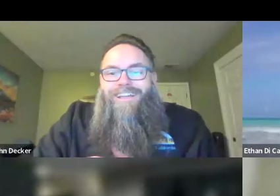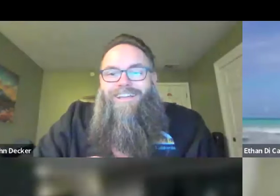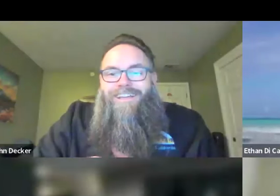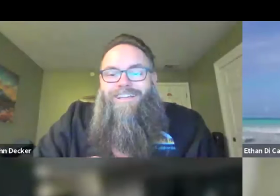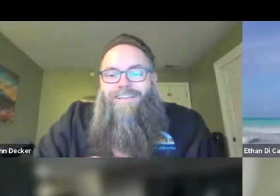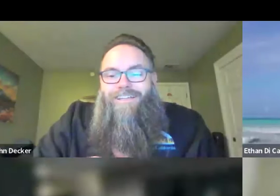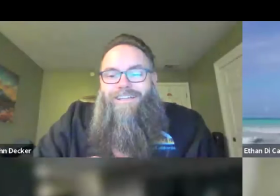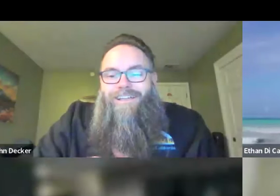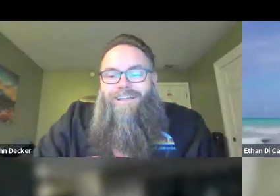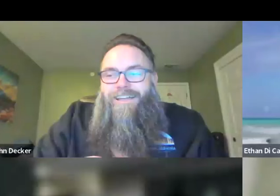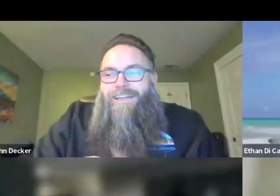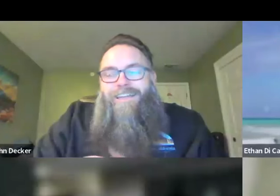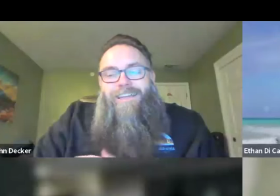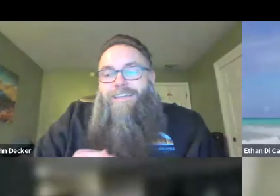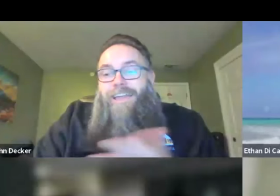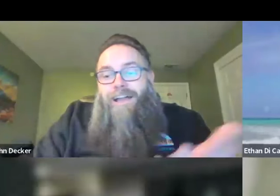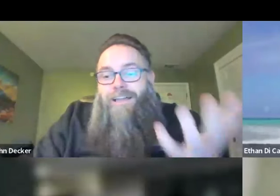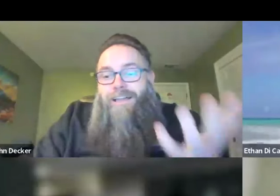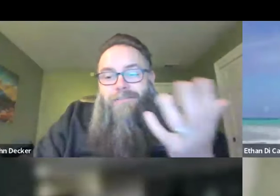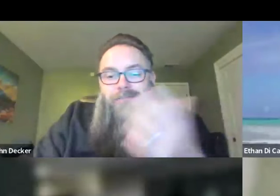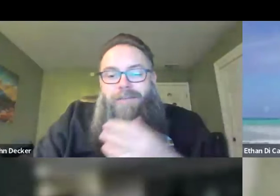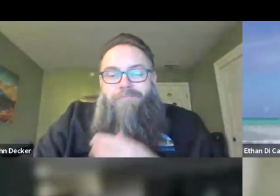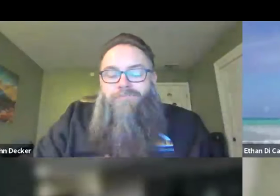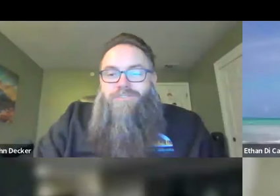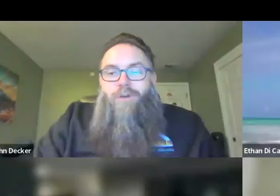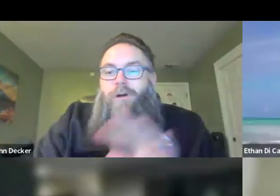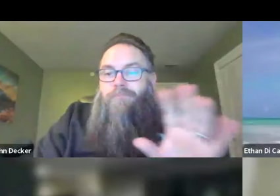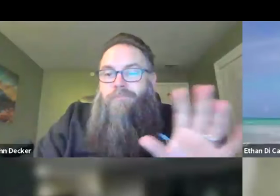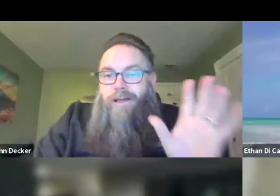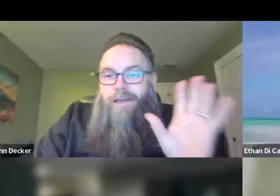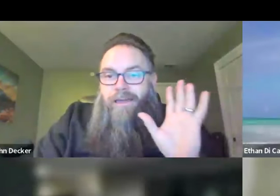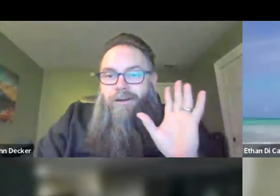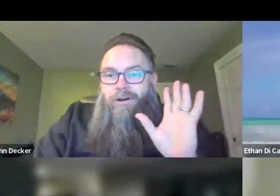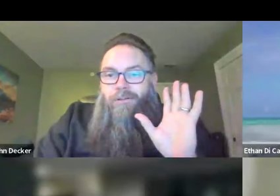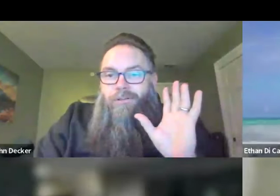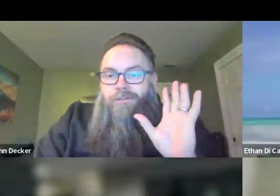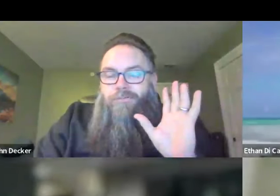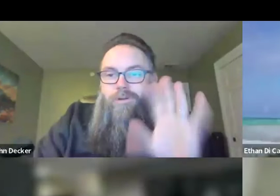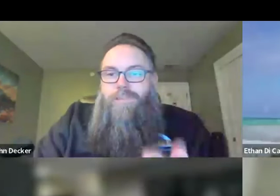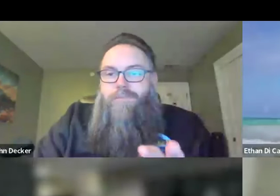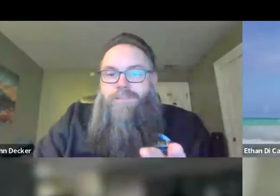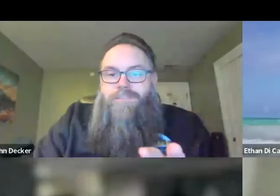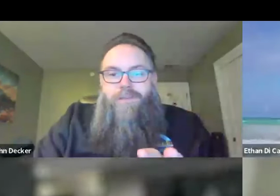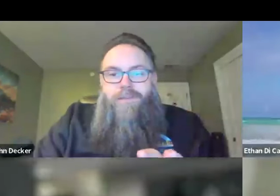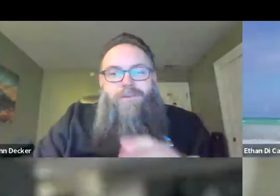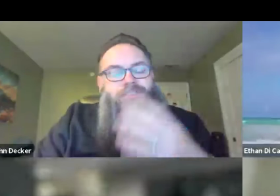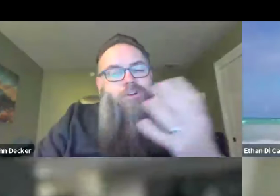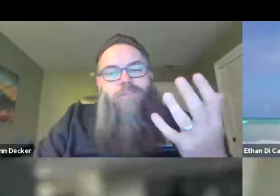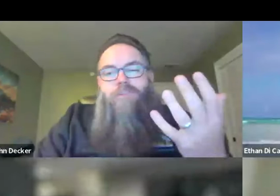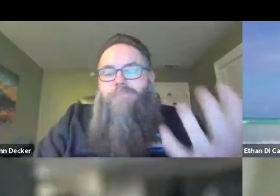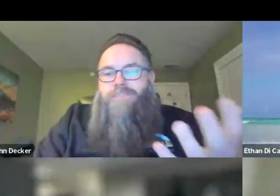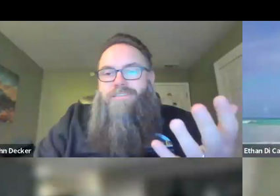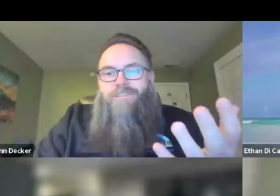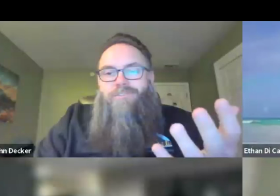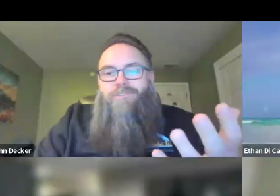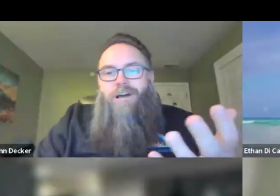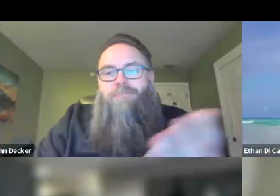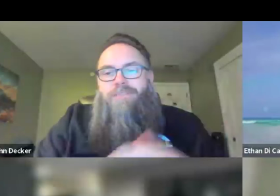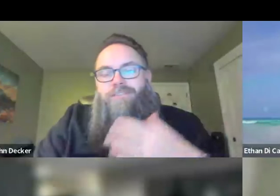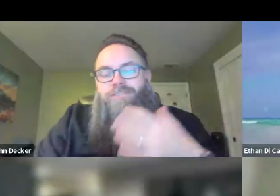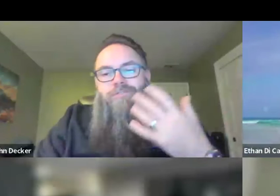to say my thank yous. Yeah, I was overwhelmed by all of the work that went into it. You guys are already very busy